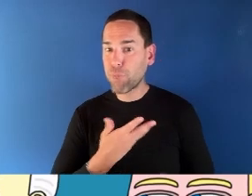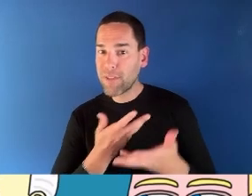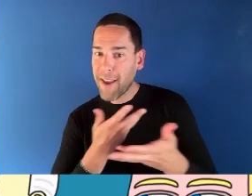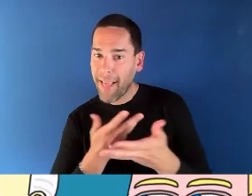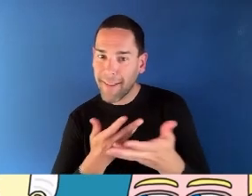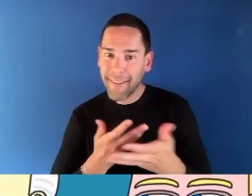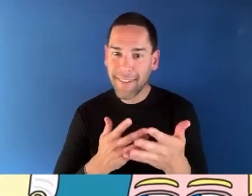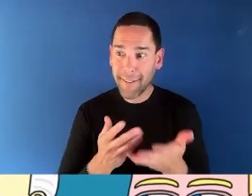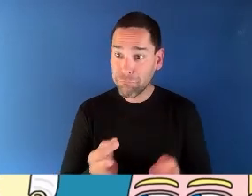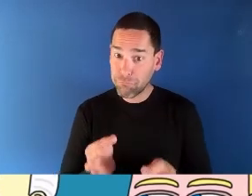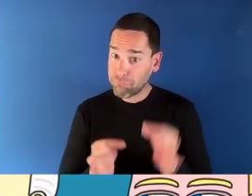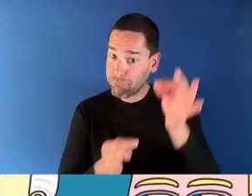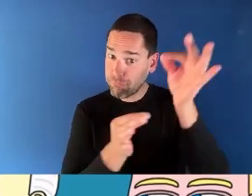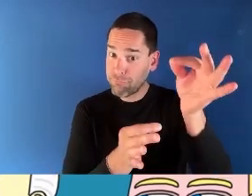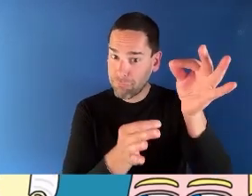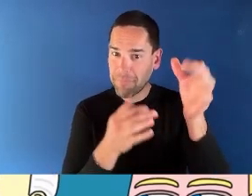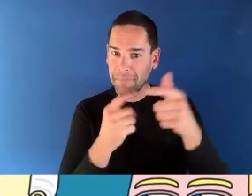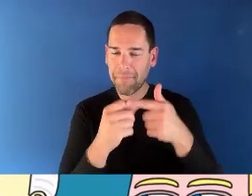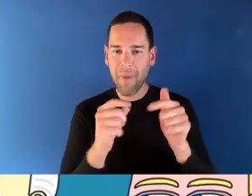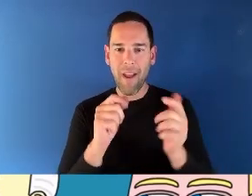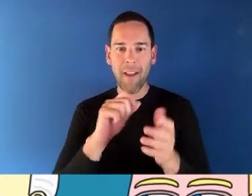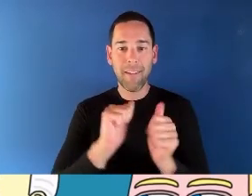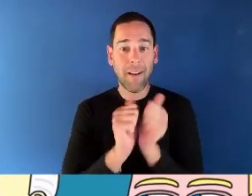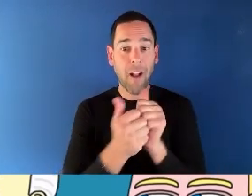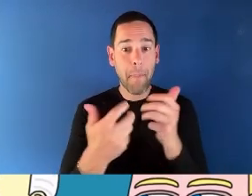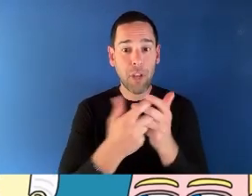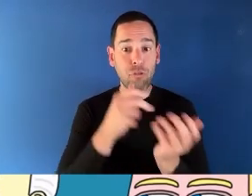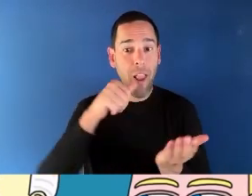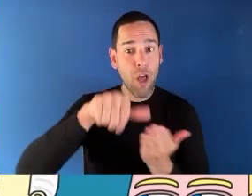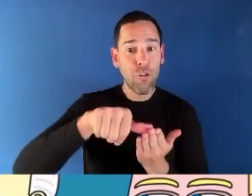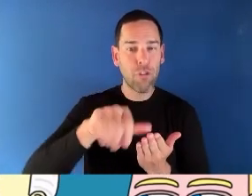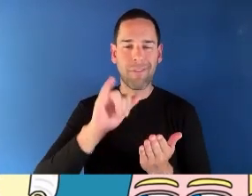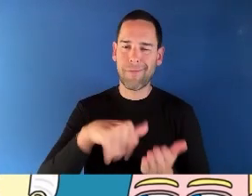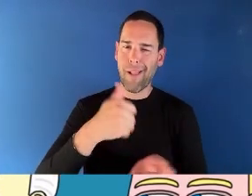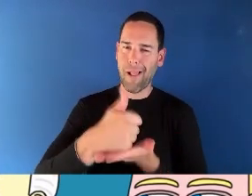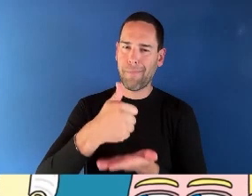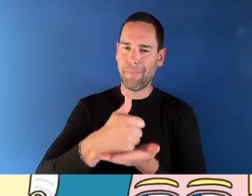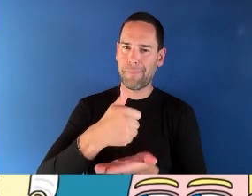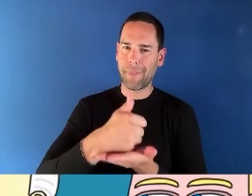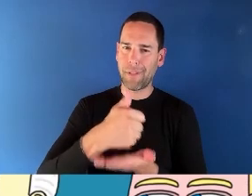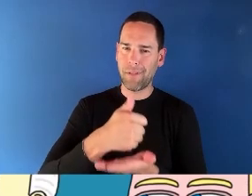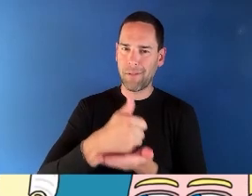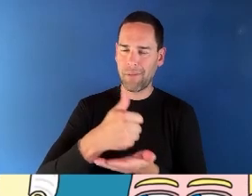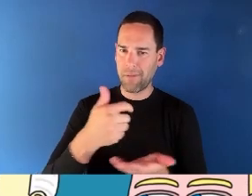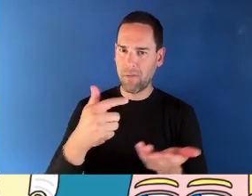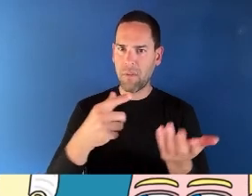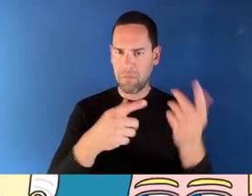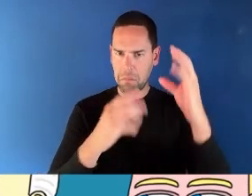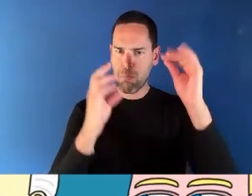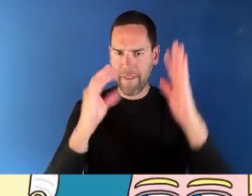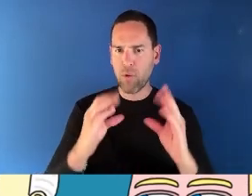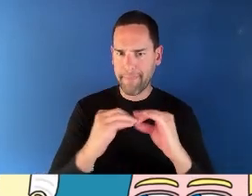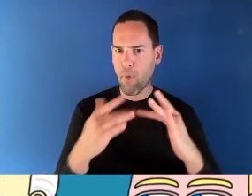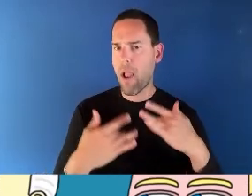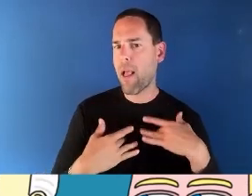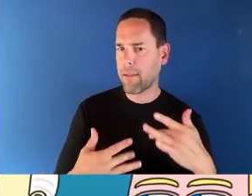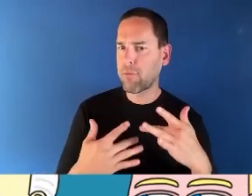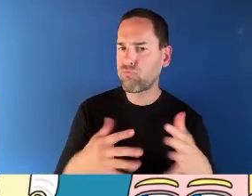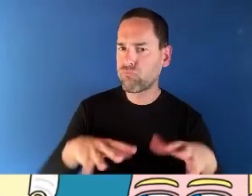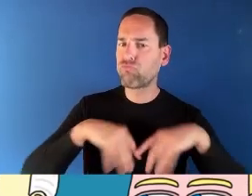more commonplace and accepted typically for those accommodations to be